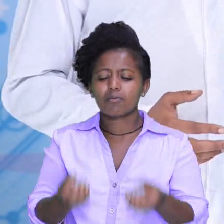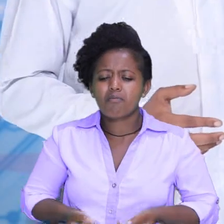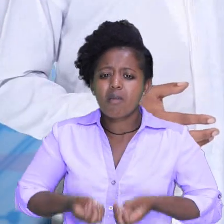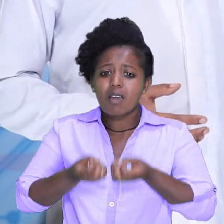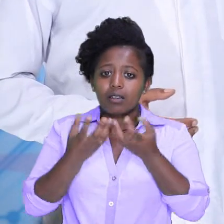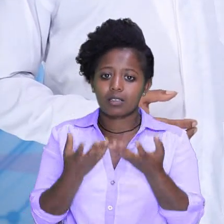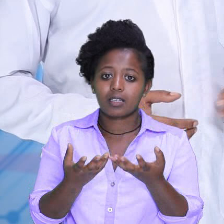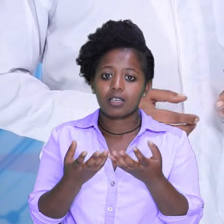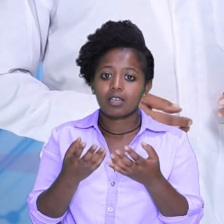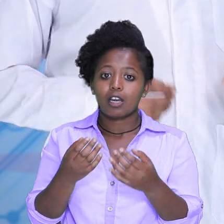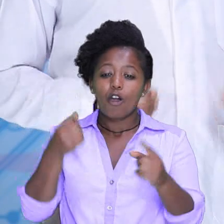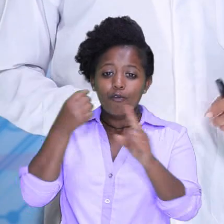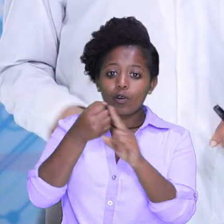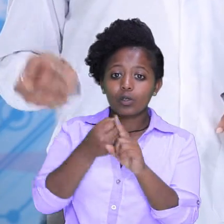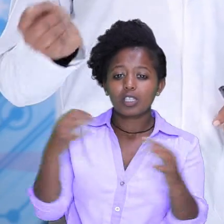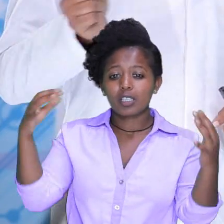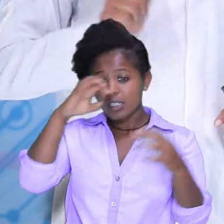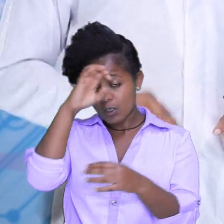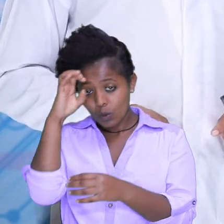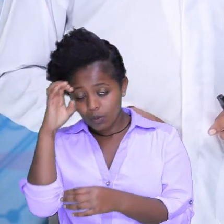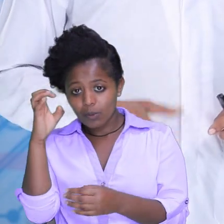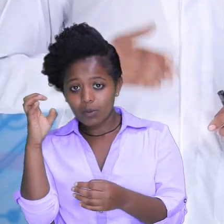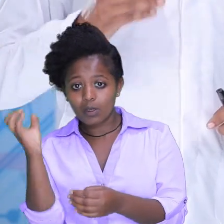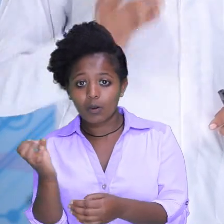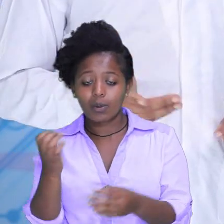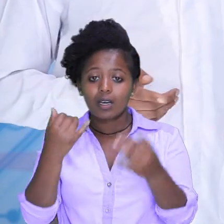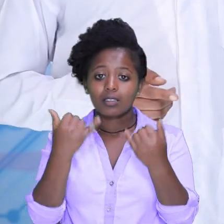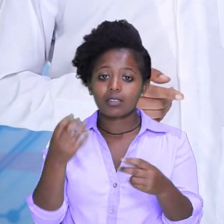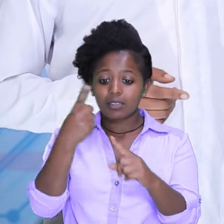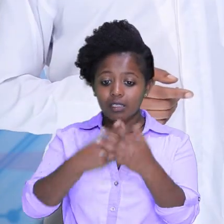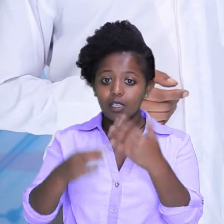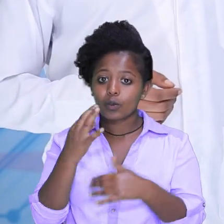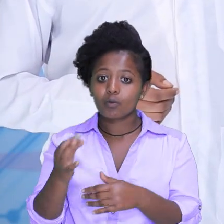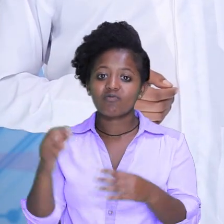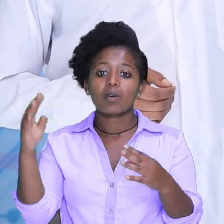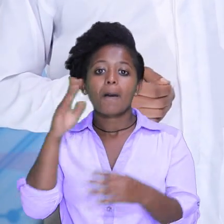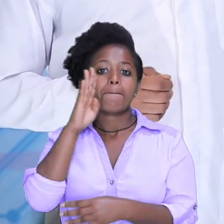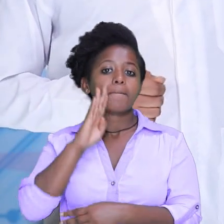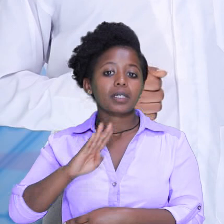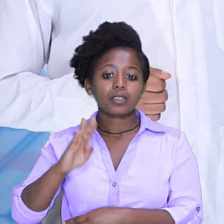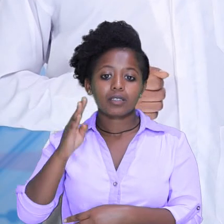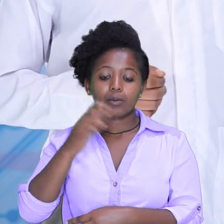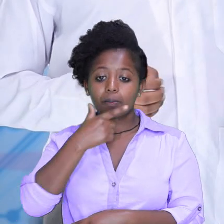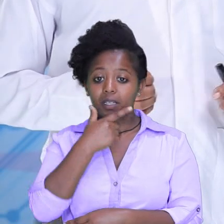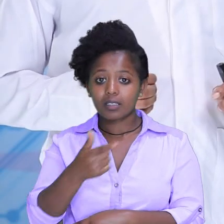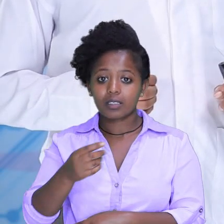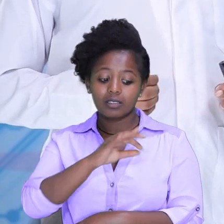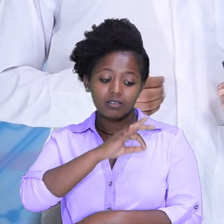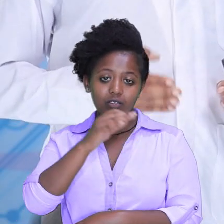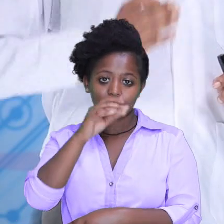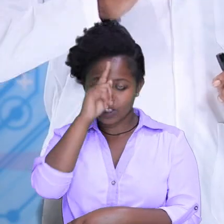mainly fought in Europe. As a result of this, it affects Britain, Germany, and